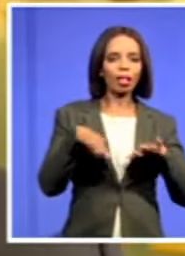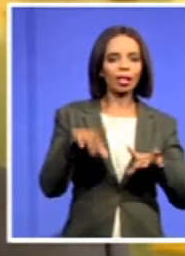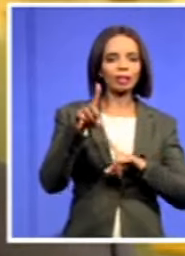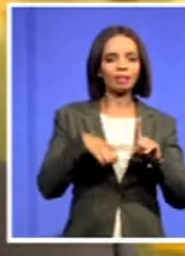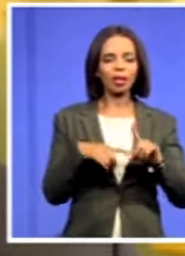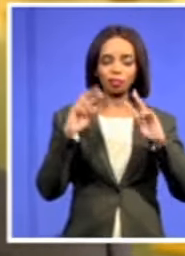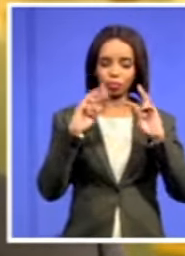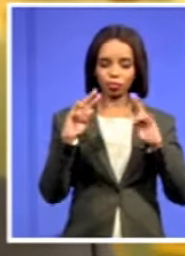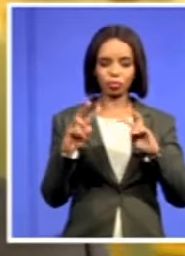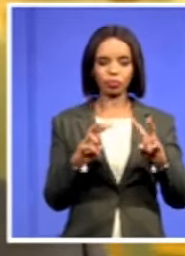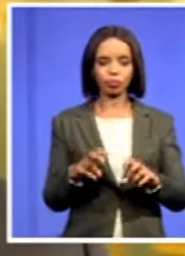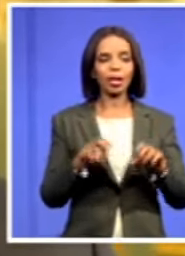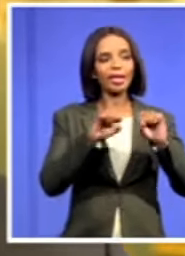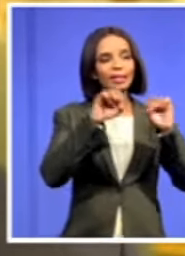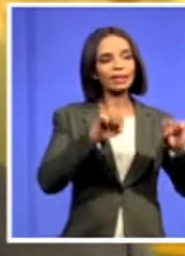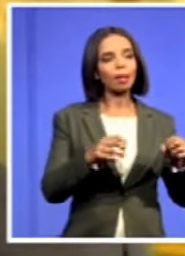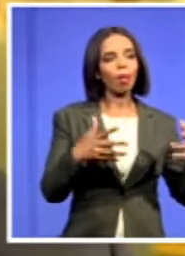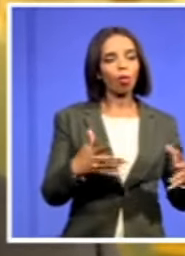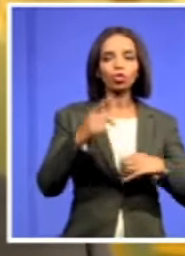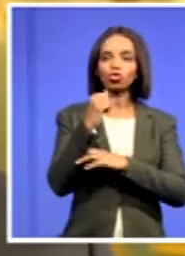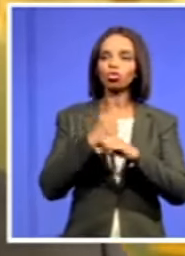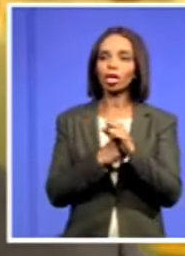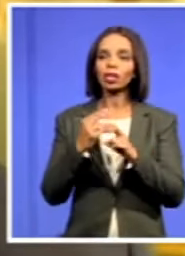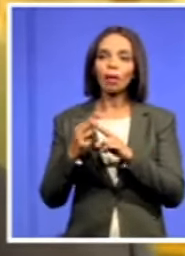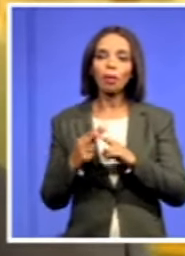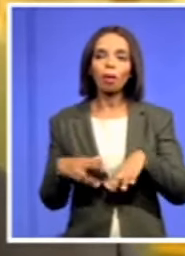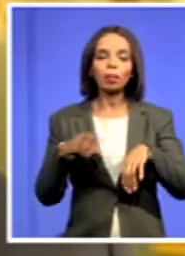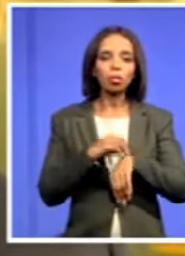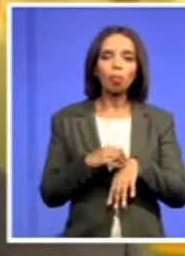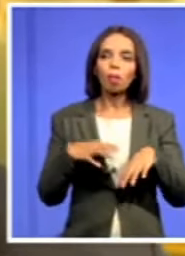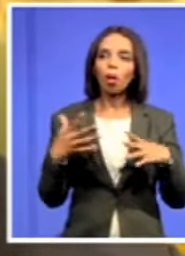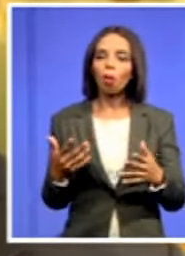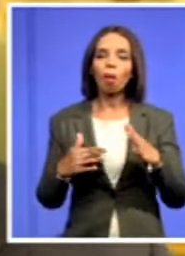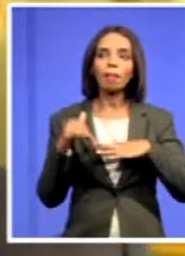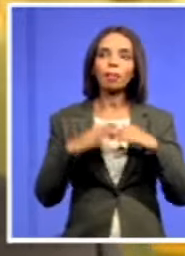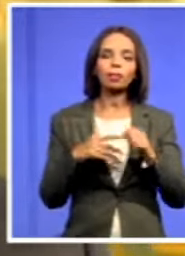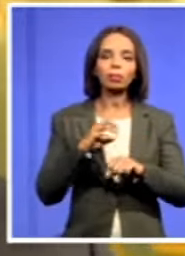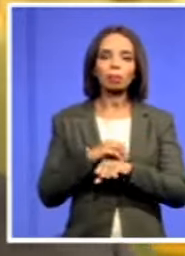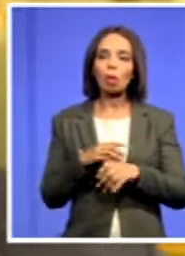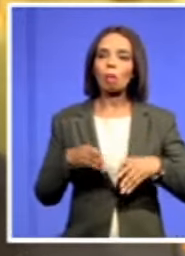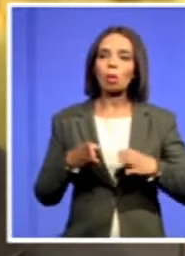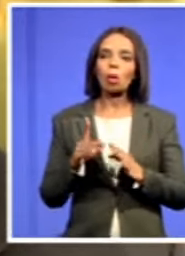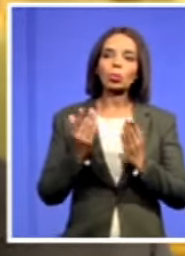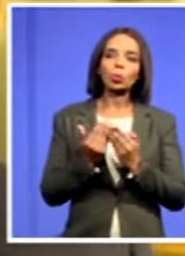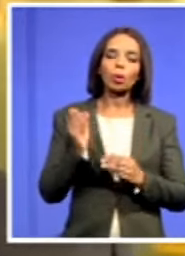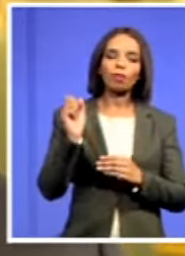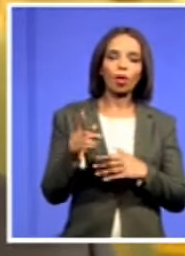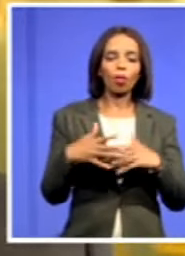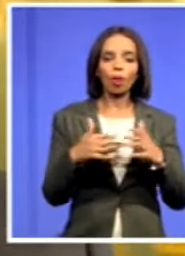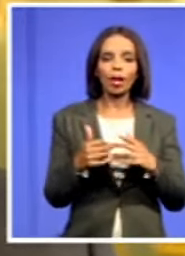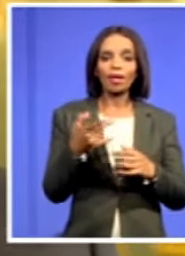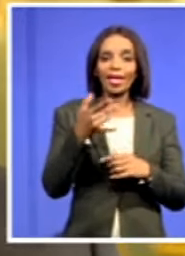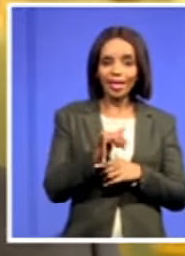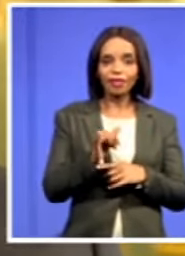whatever solution it's arrived at, it's a solution that is achievable, that is sustainable, that can